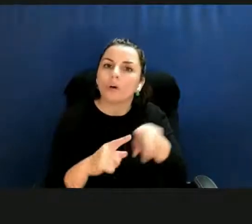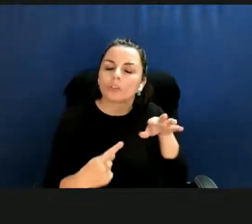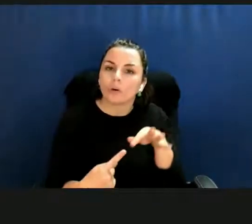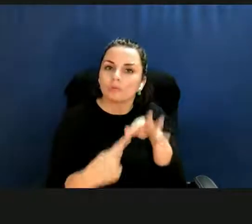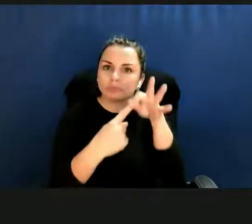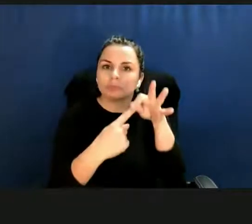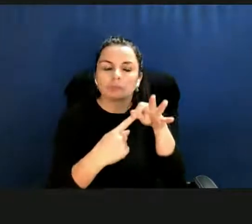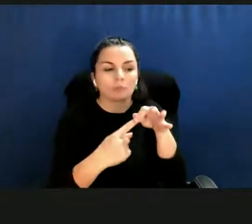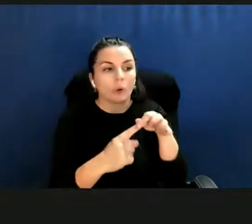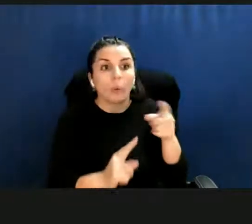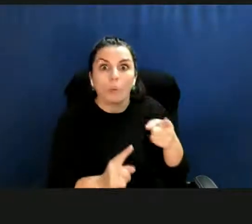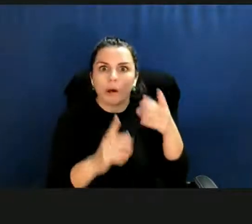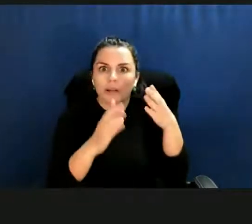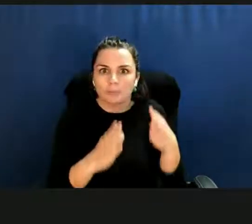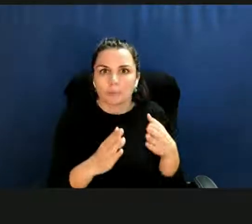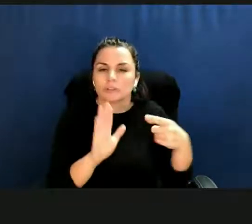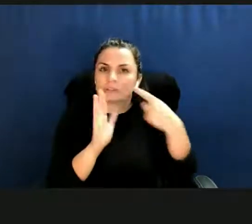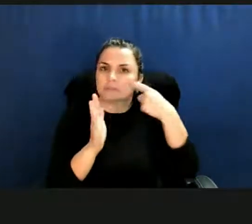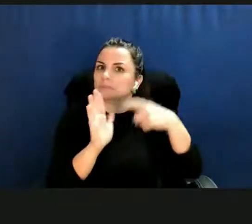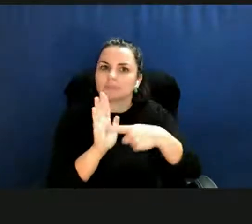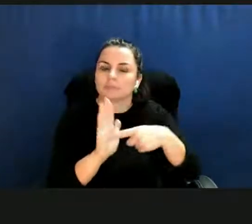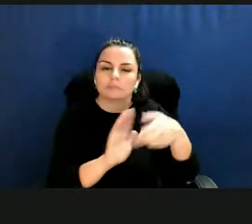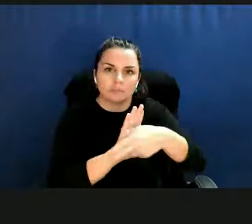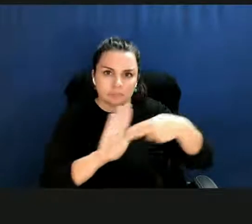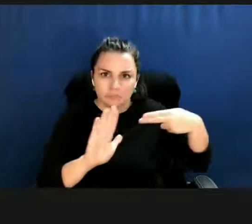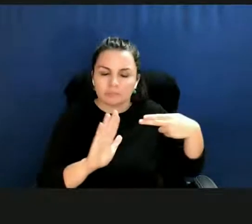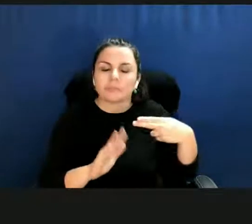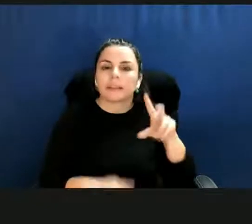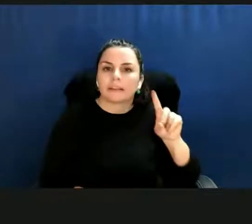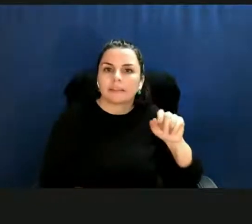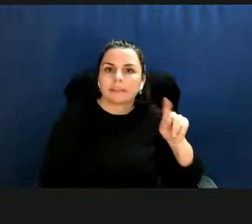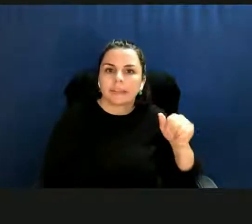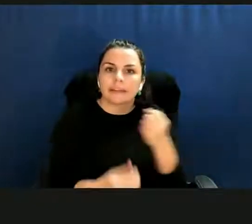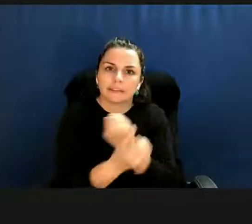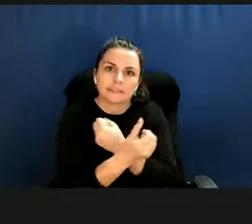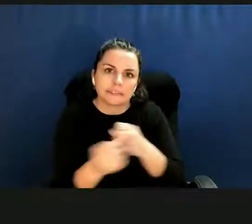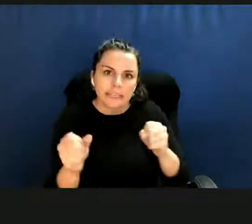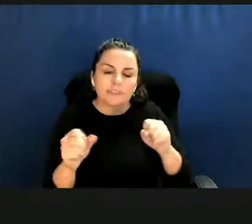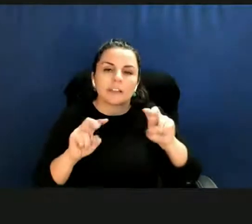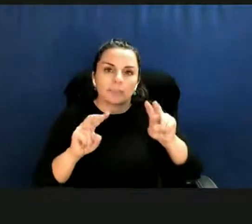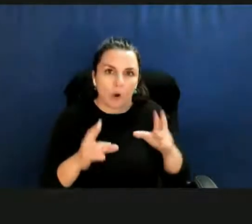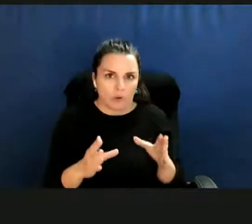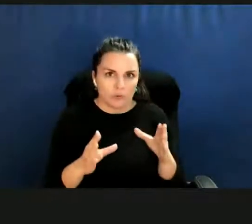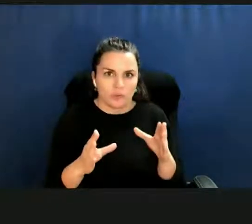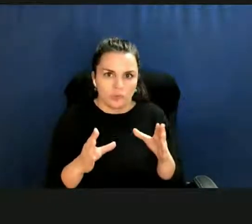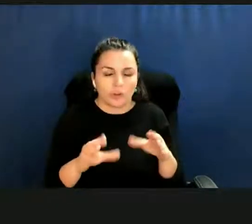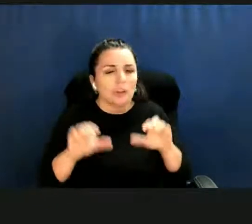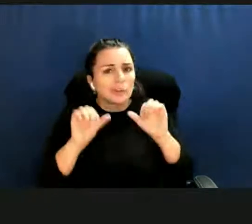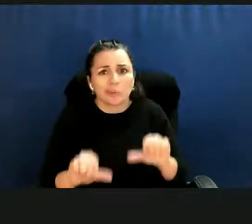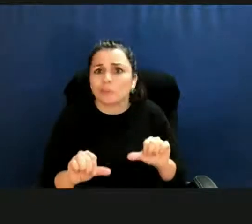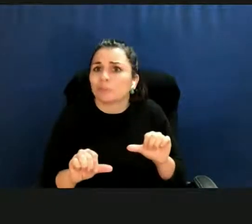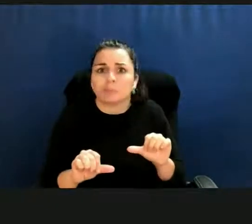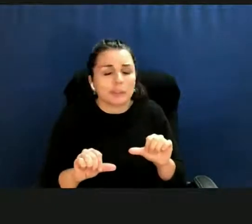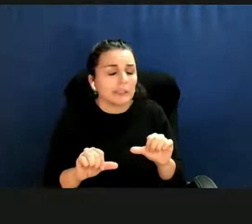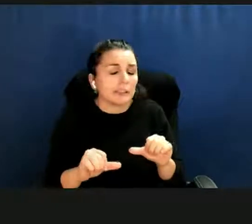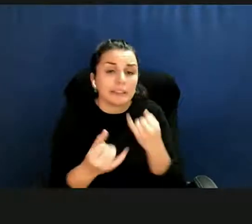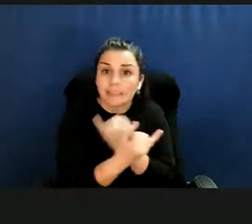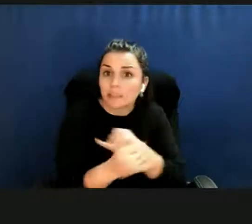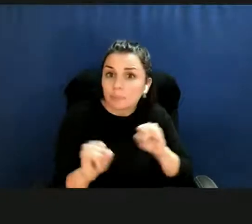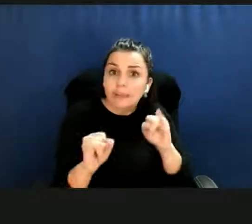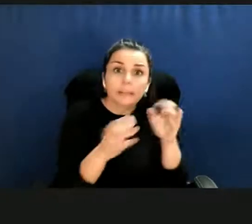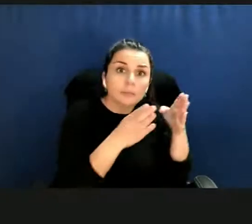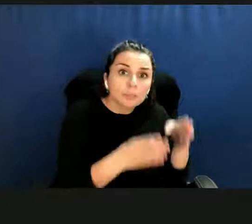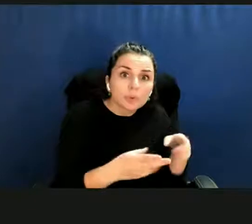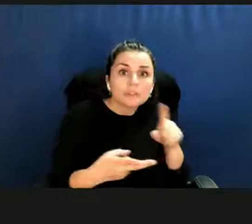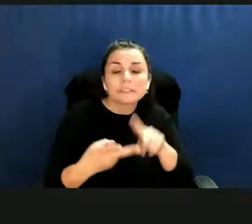that might be. It might be a PI for very minimal risk studies. It could be an independent safety monitor, or it could be